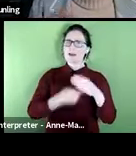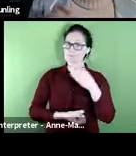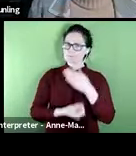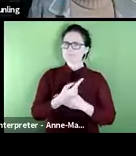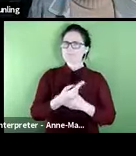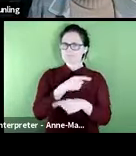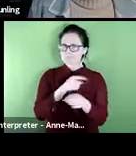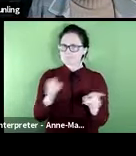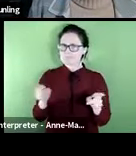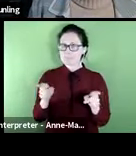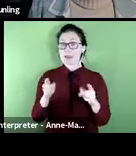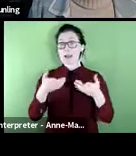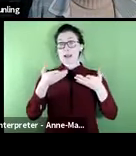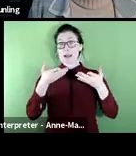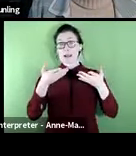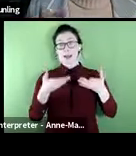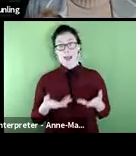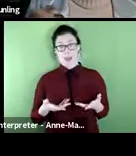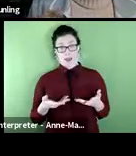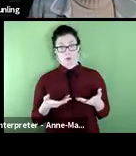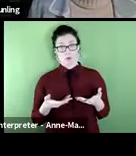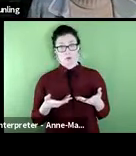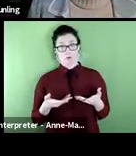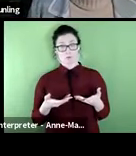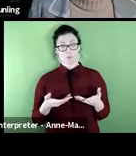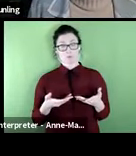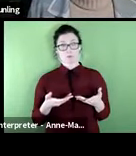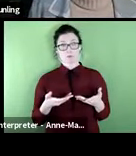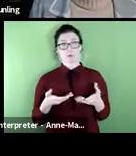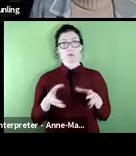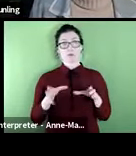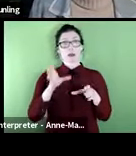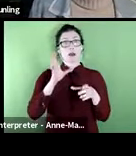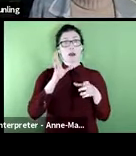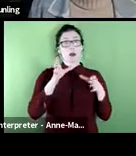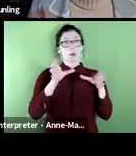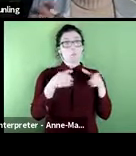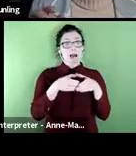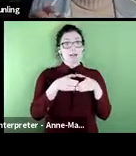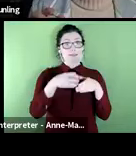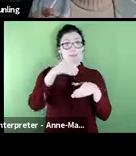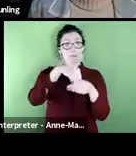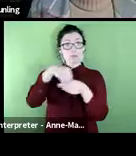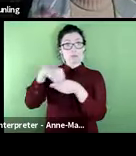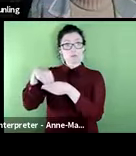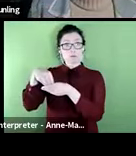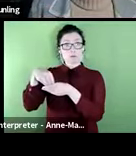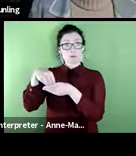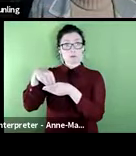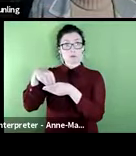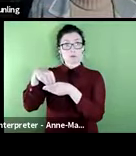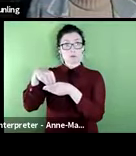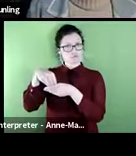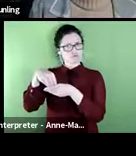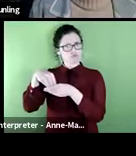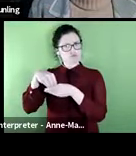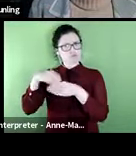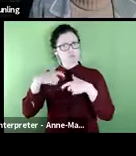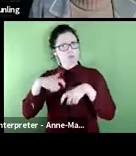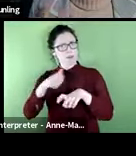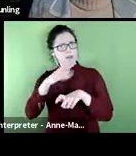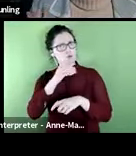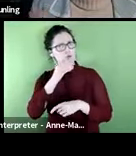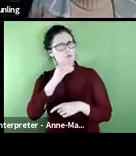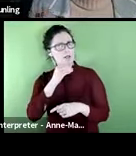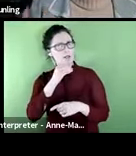But now the party membership has still been very